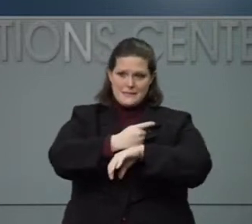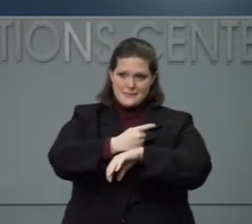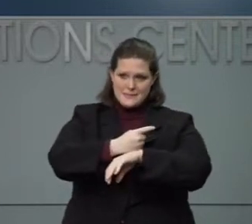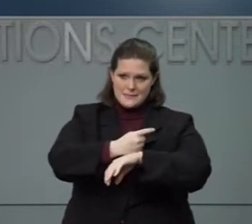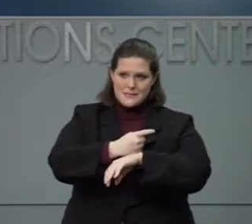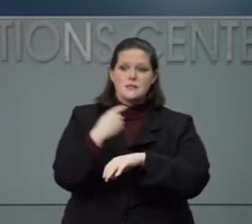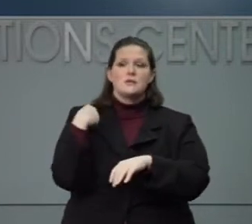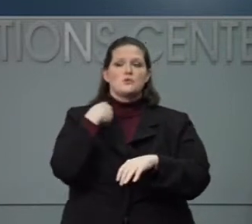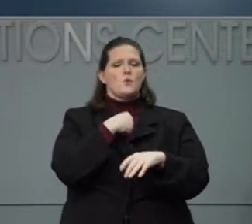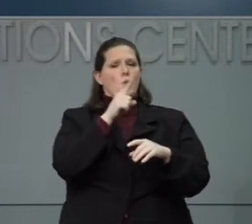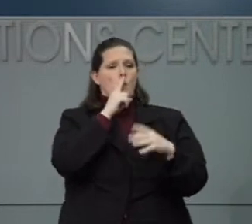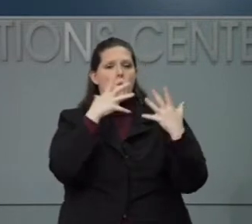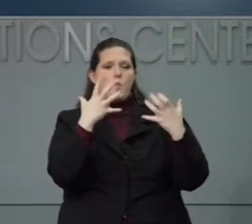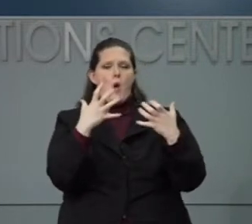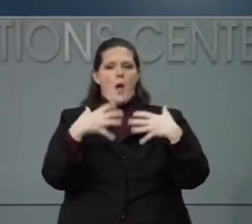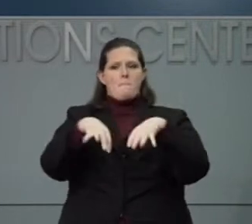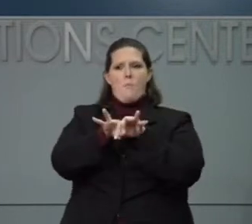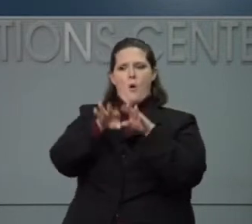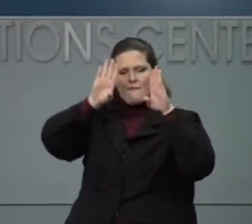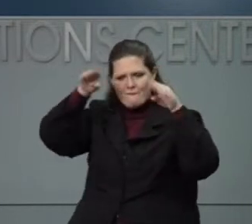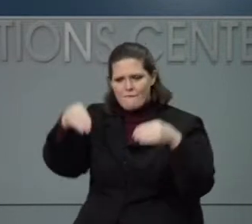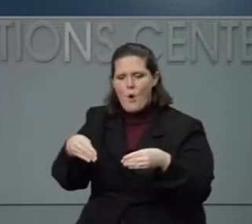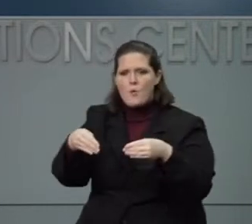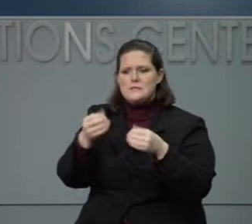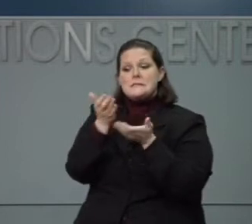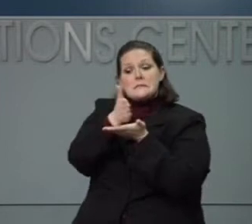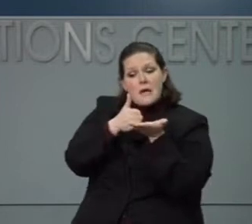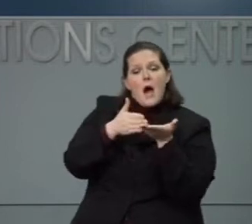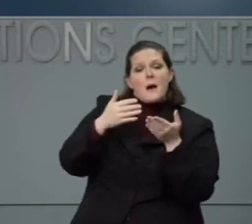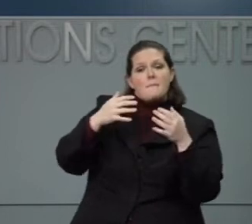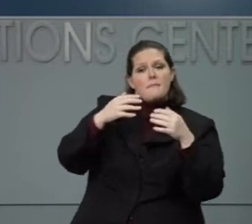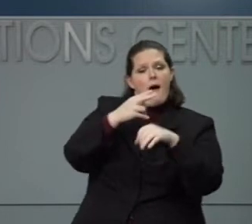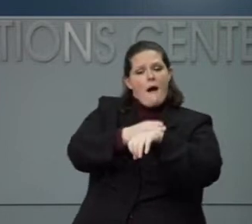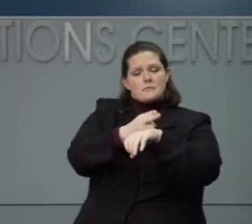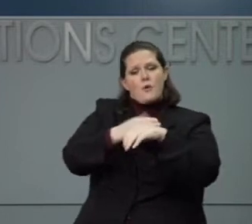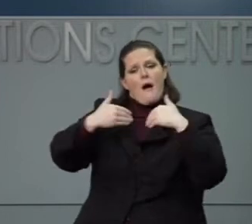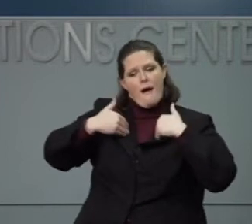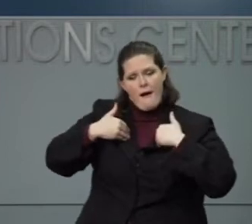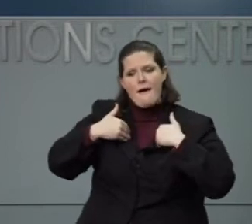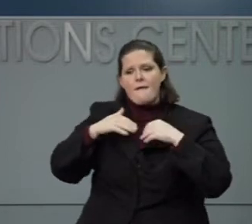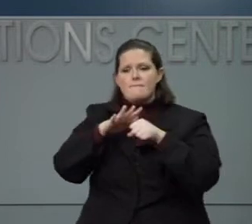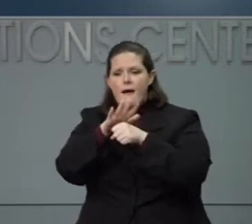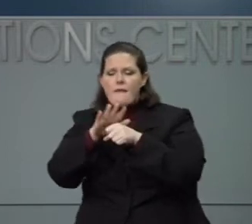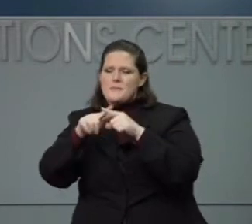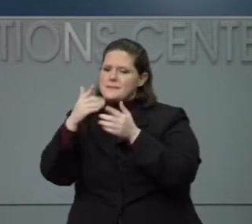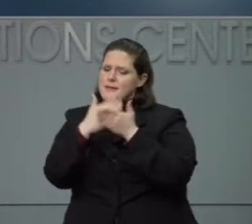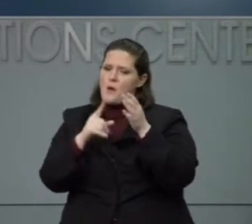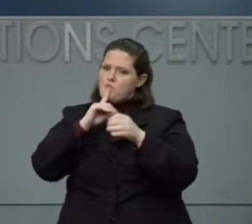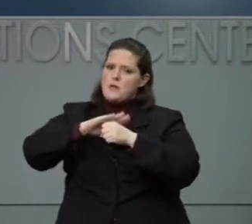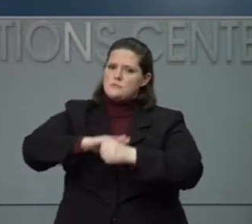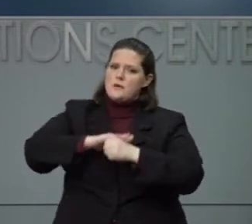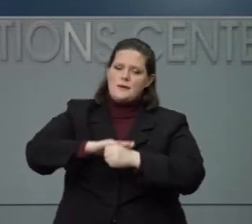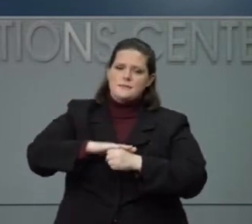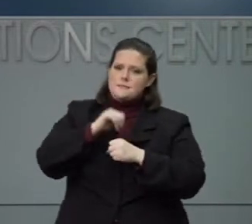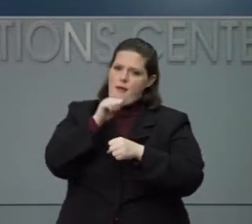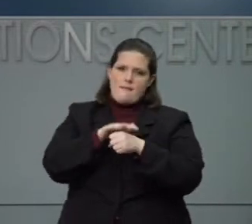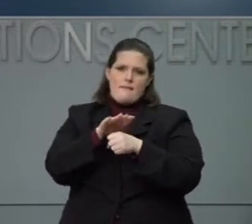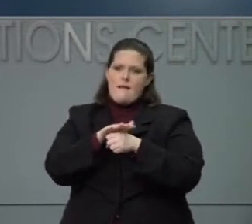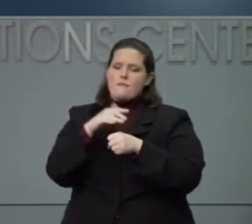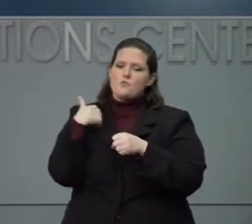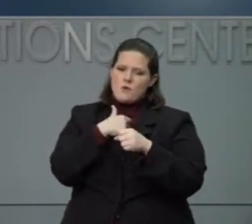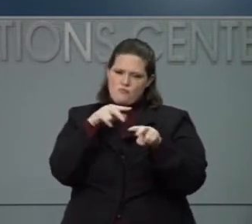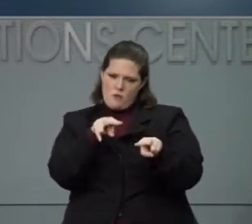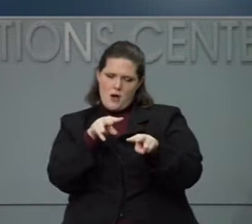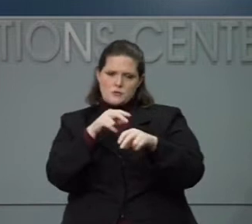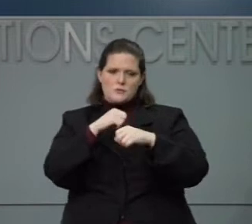pandemic on hospitals at the county level. So we use a combination of these 3 metrics that I just went through to